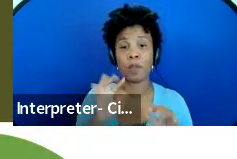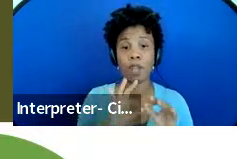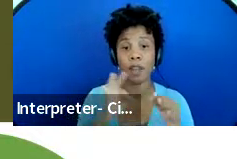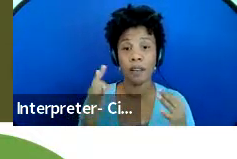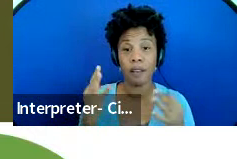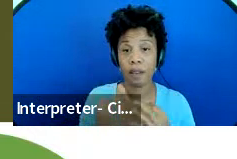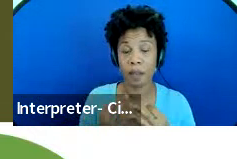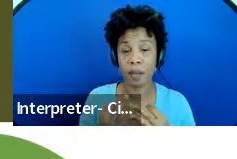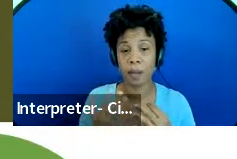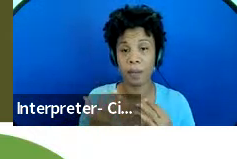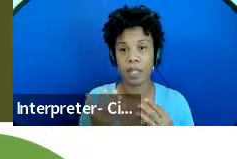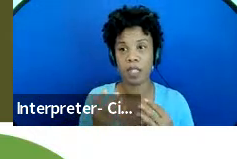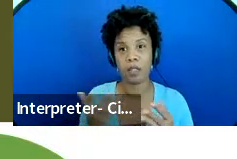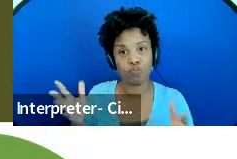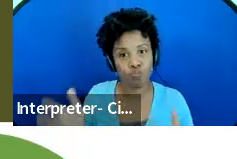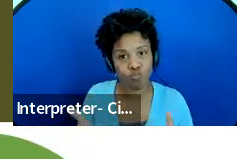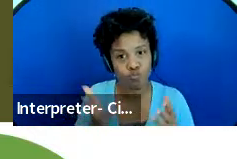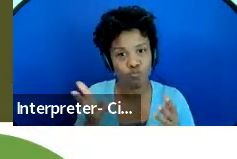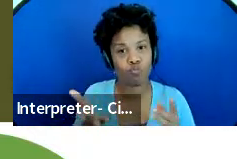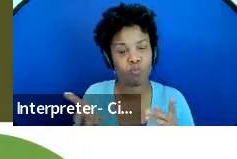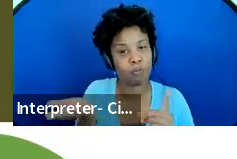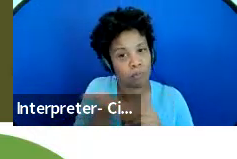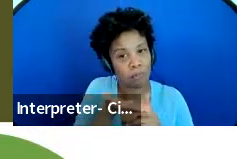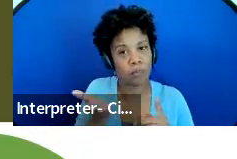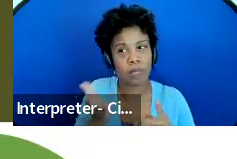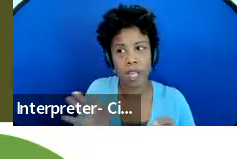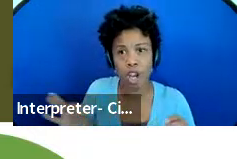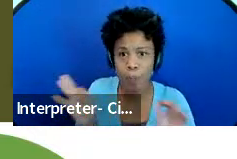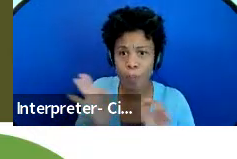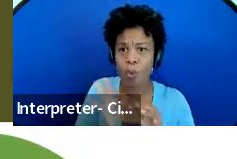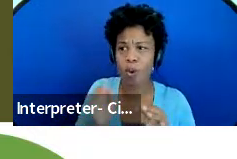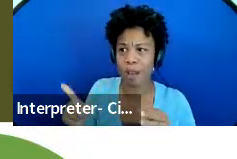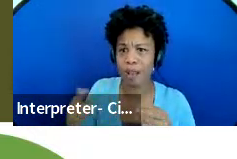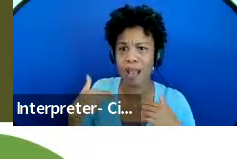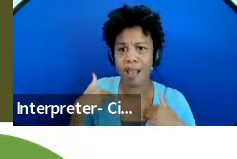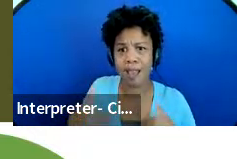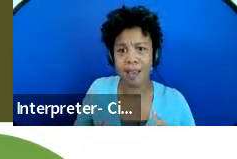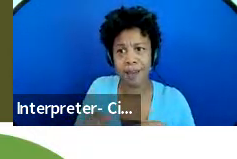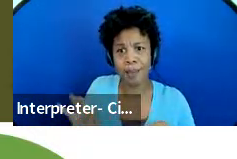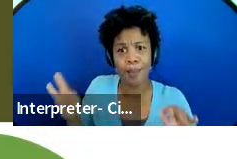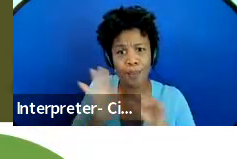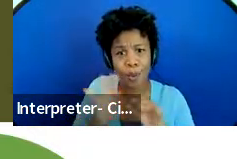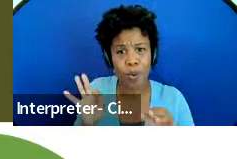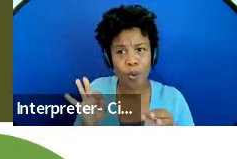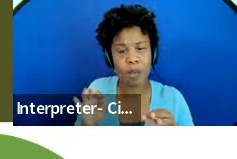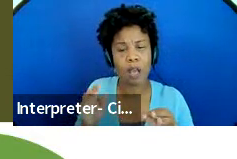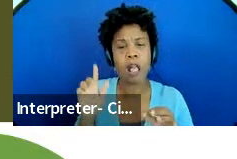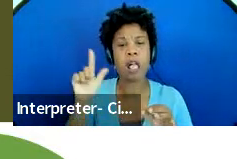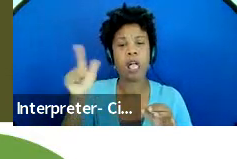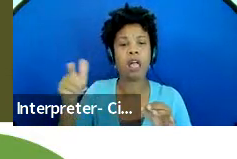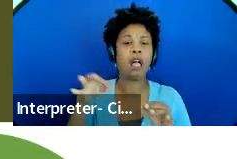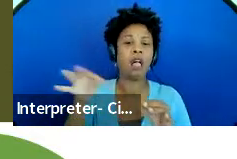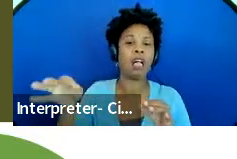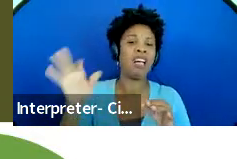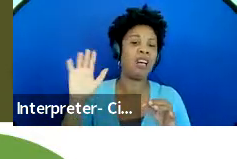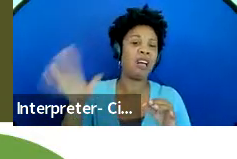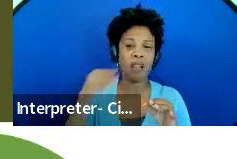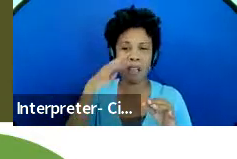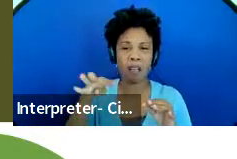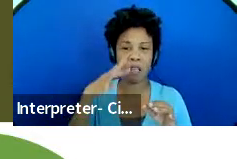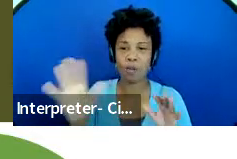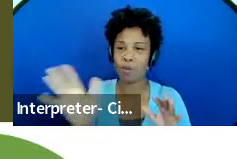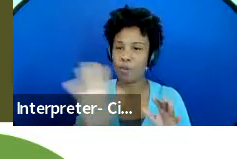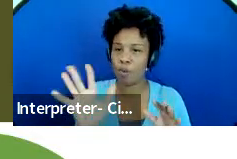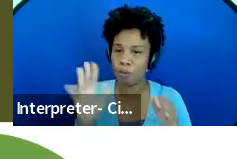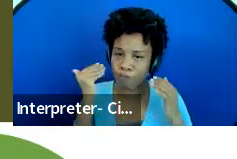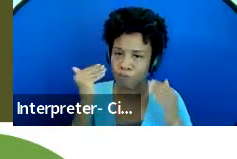health is required to promote urgency in addressing emerging health issues. And then lastly, for the attitudes point,